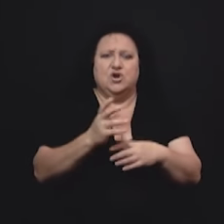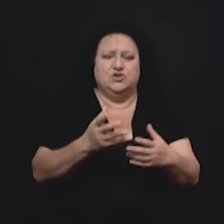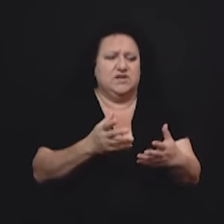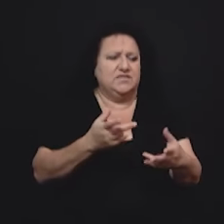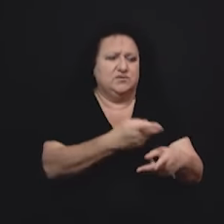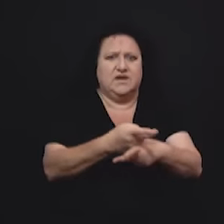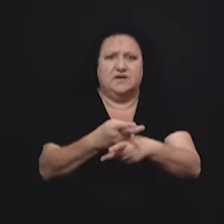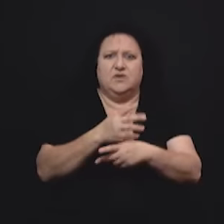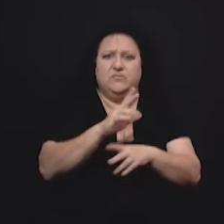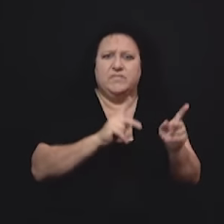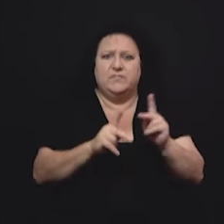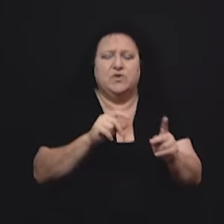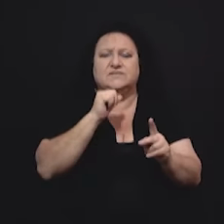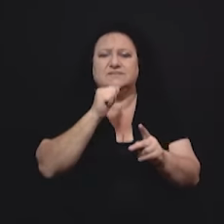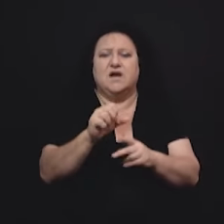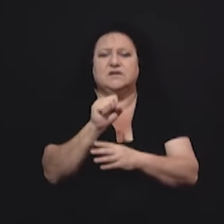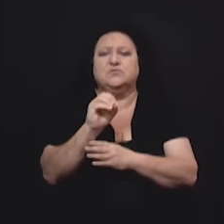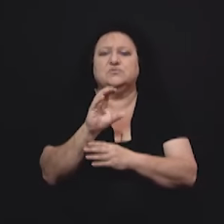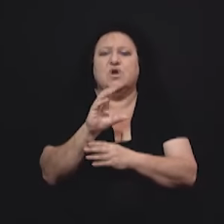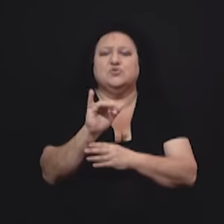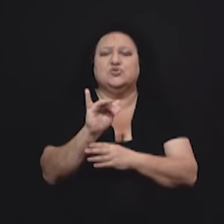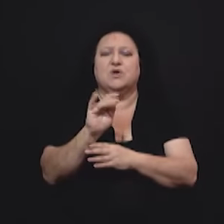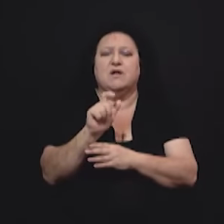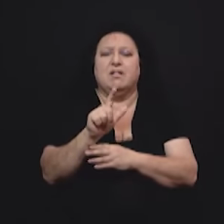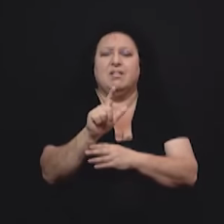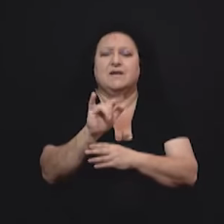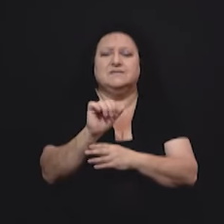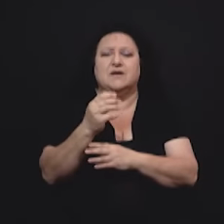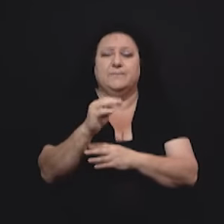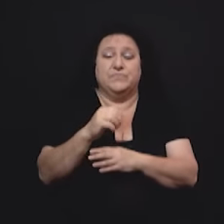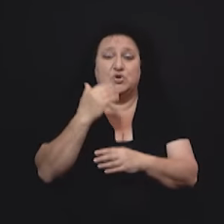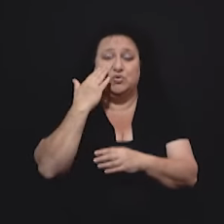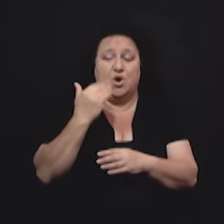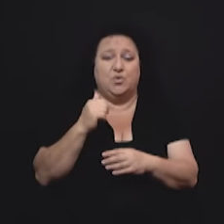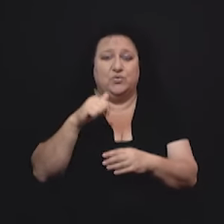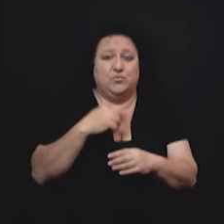not socialism. You want to know why this has turned into a political volleyball?